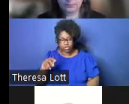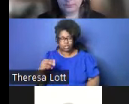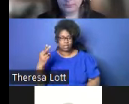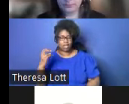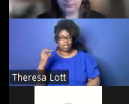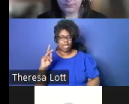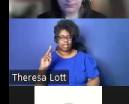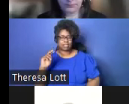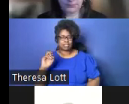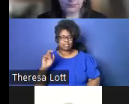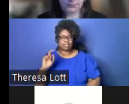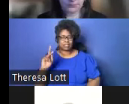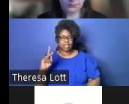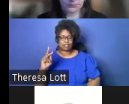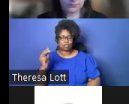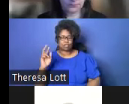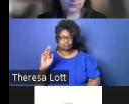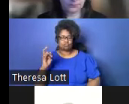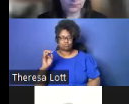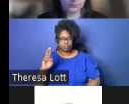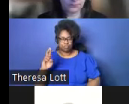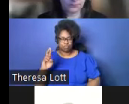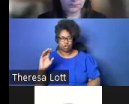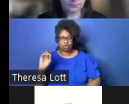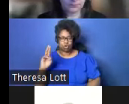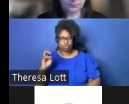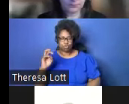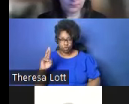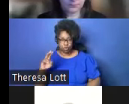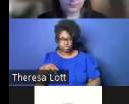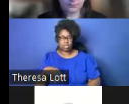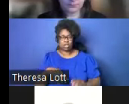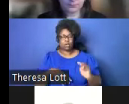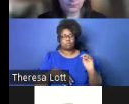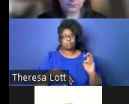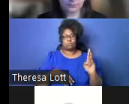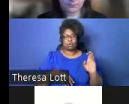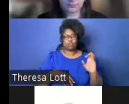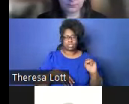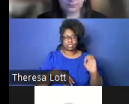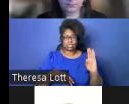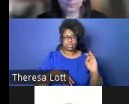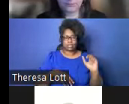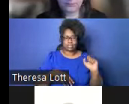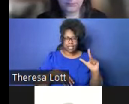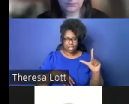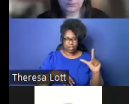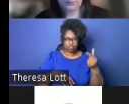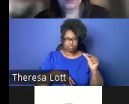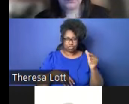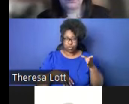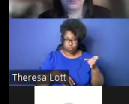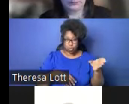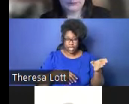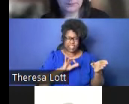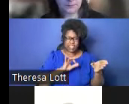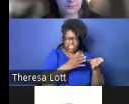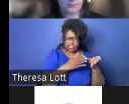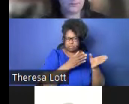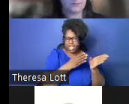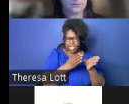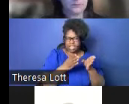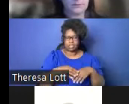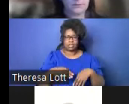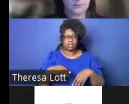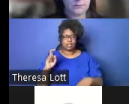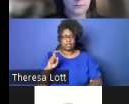Greenway corridor intersects both the Morris Canal Greenway, the planned Morris Canal Greenway, and Essex Hudson